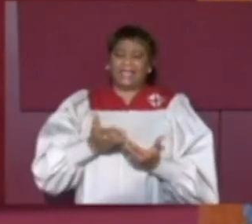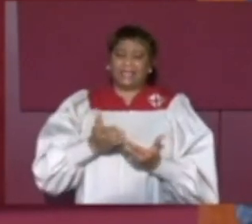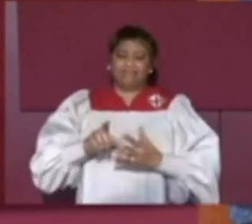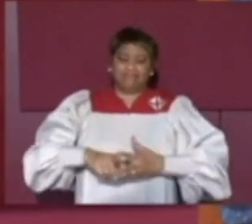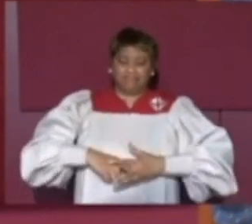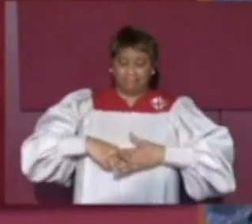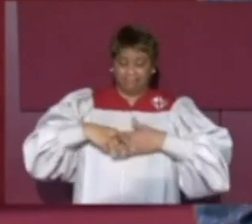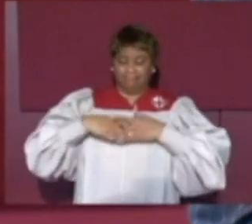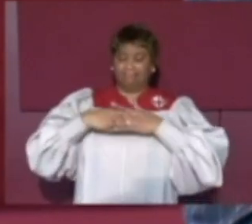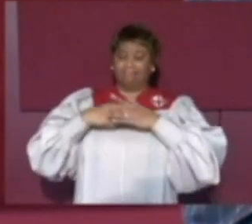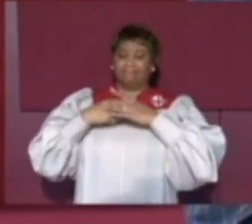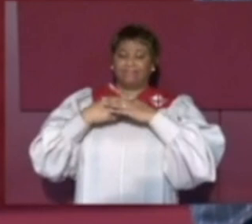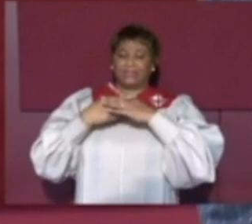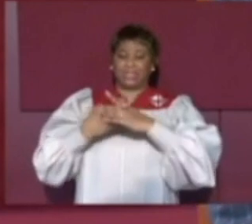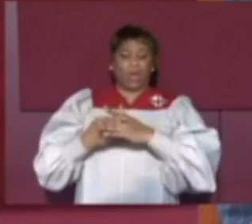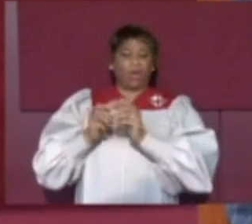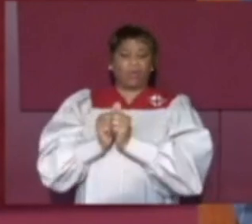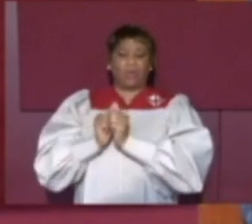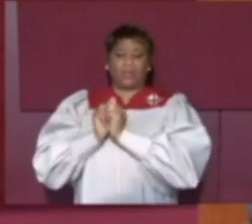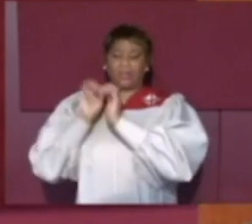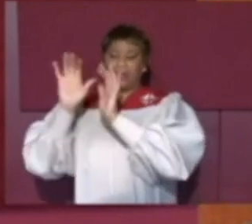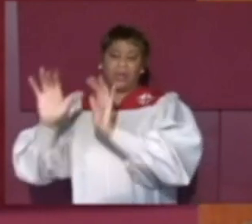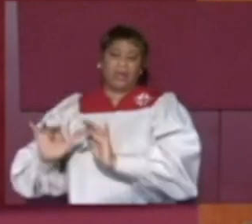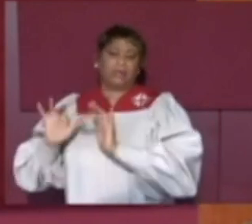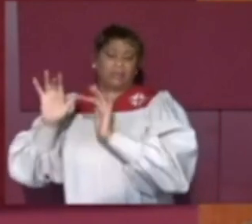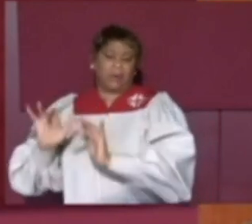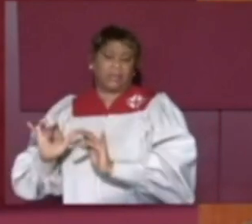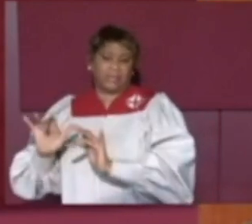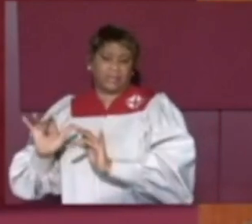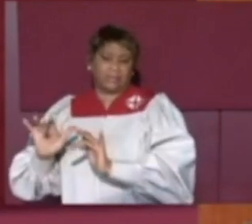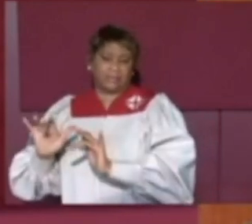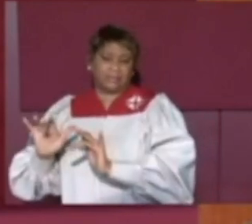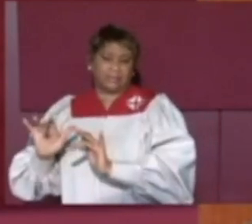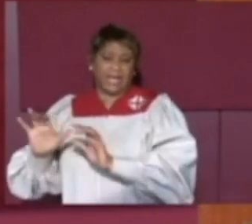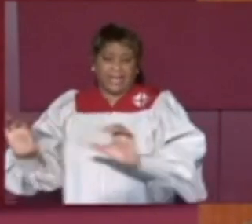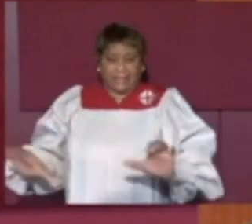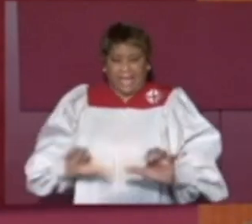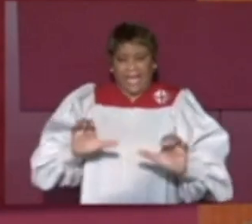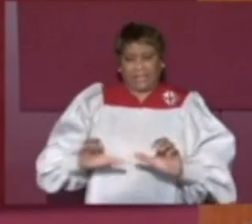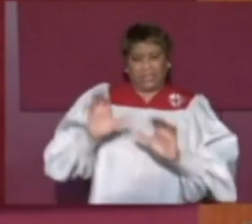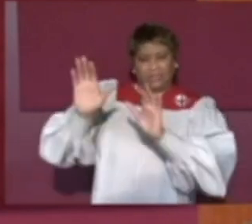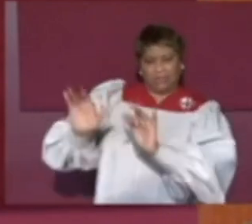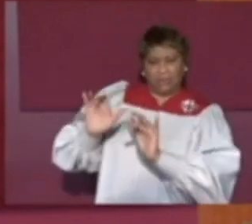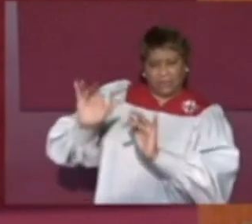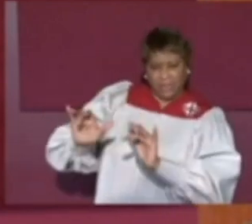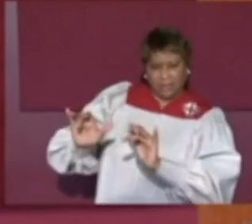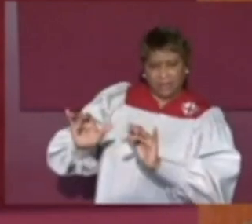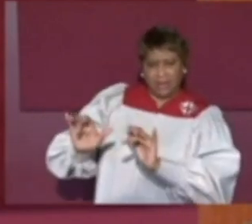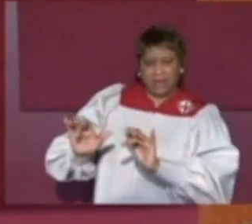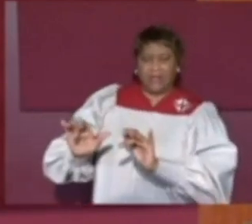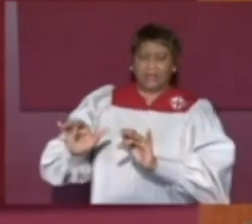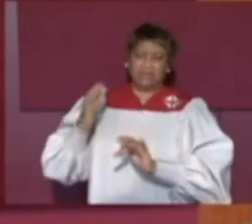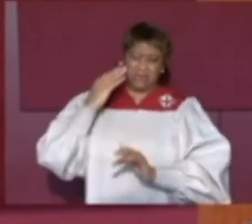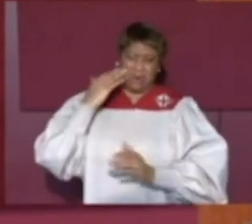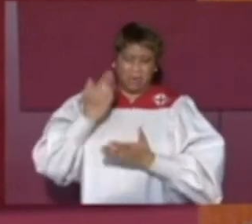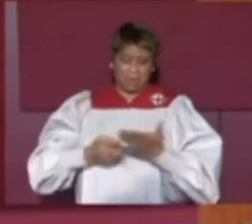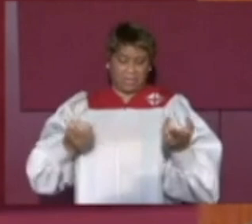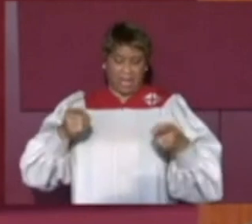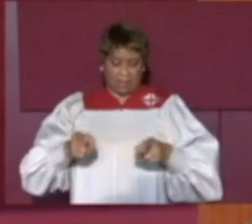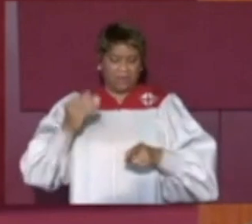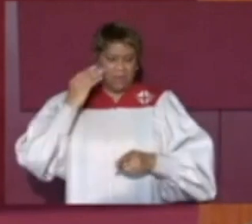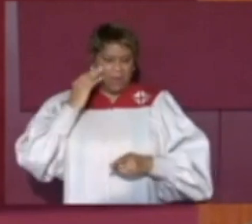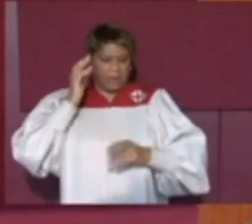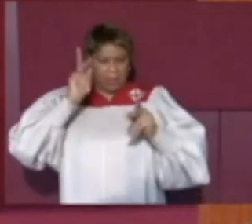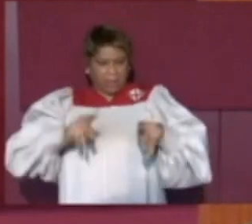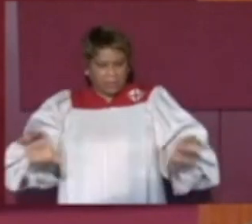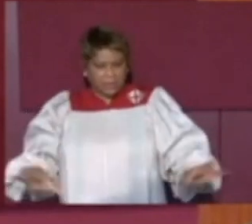begin with mercy and compassion, especially when you think you know what happened, you know what's going on, you know what they did, you